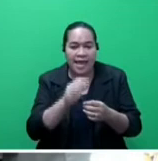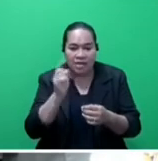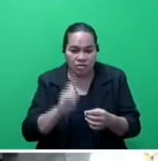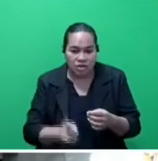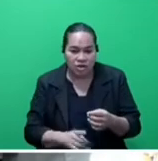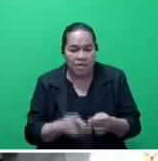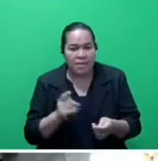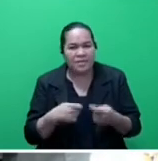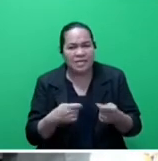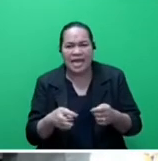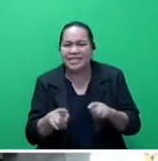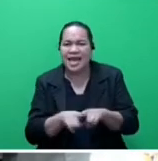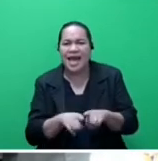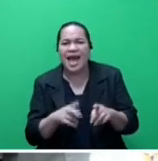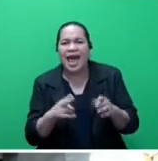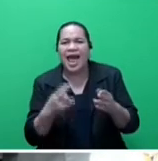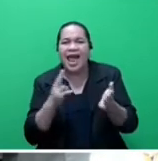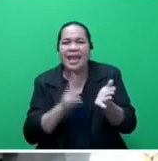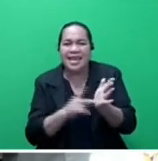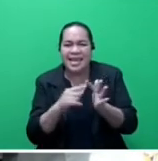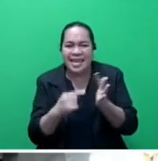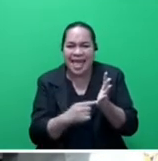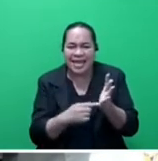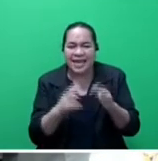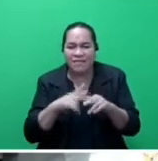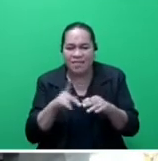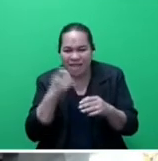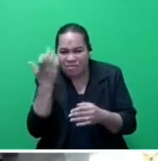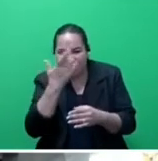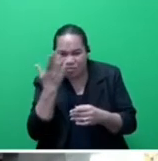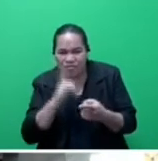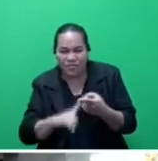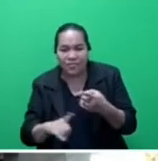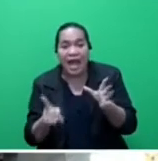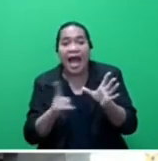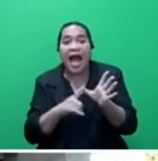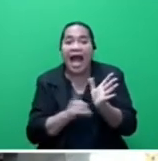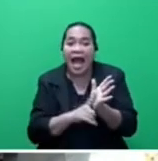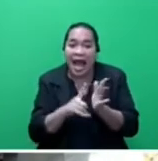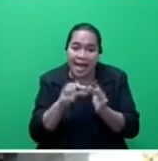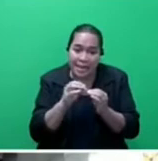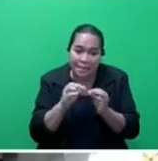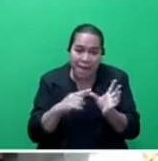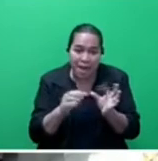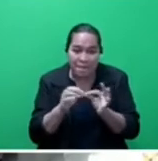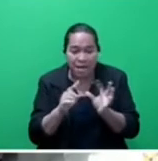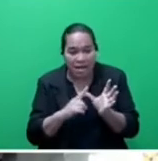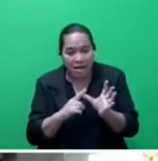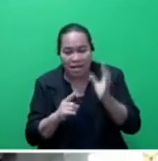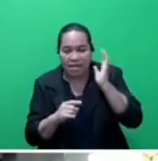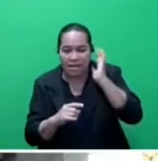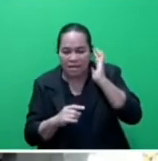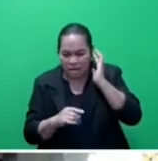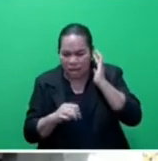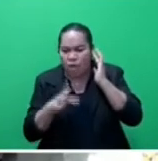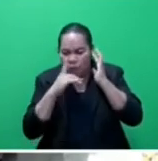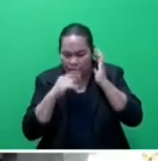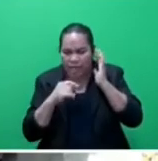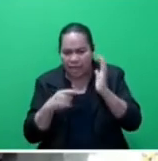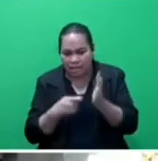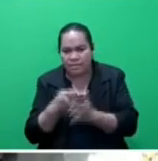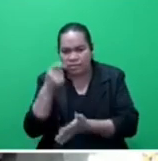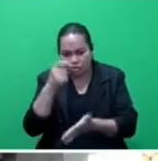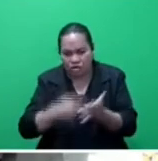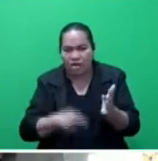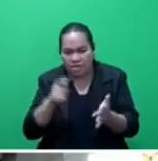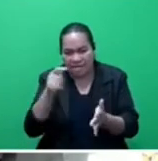Netflix, Alibaba, Amazon, and etc. Imagine that we can tax these people for the content we view in this country. And this